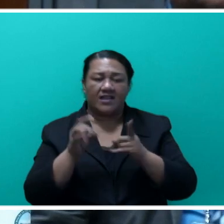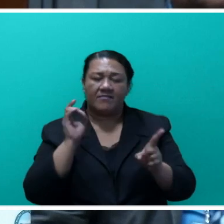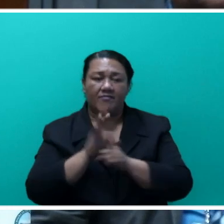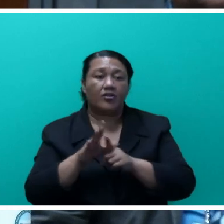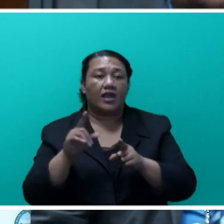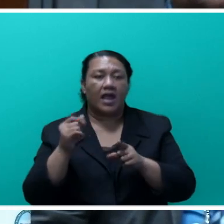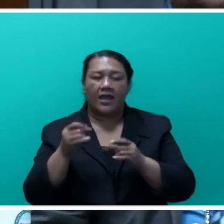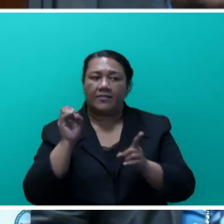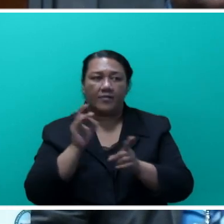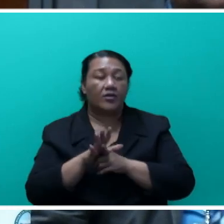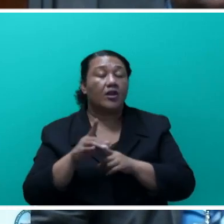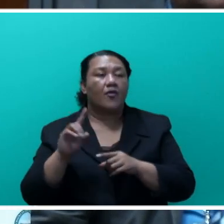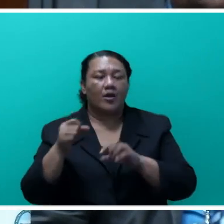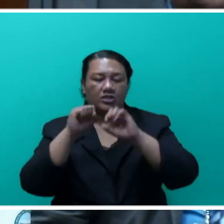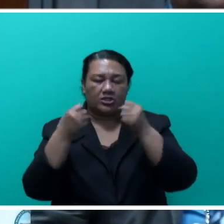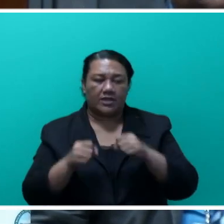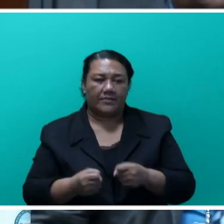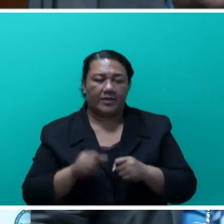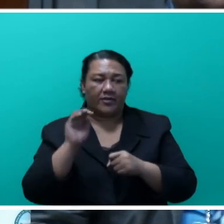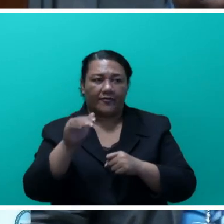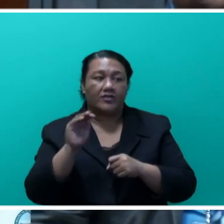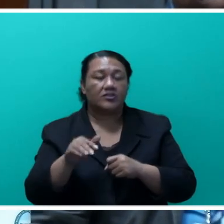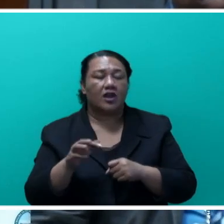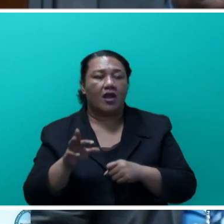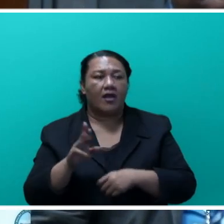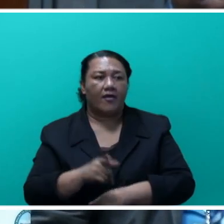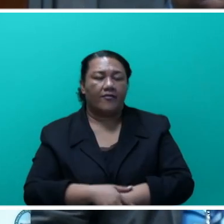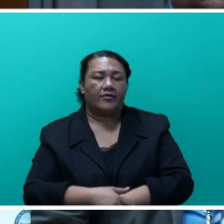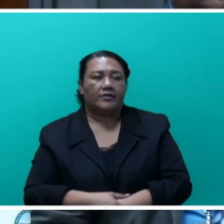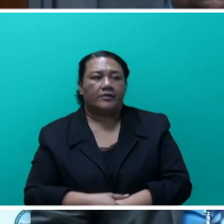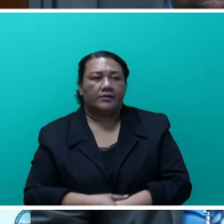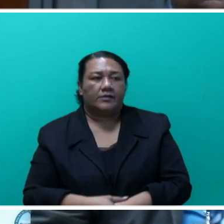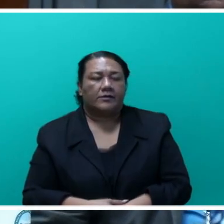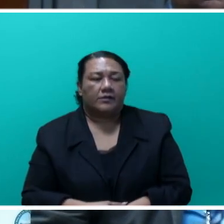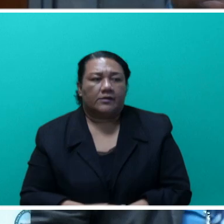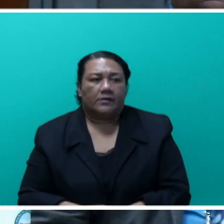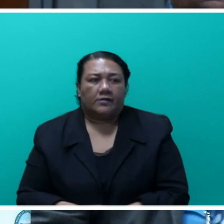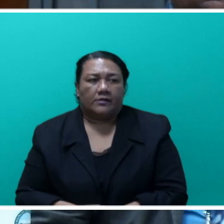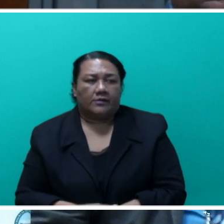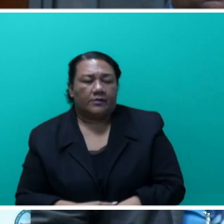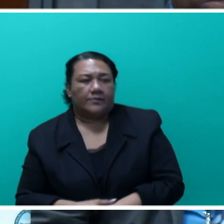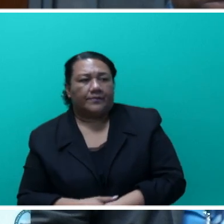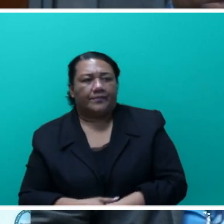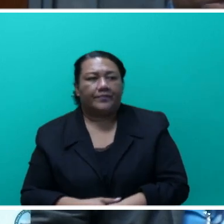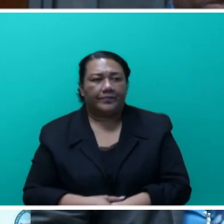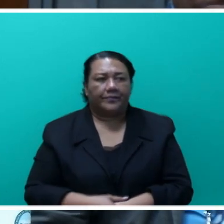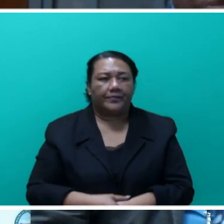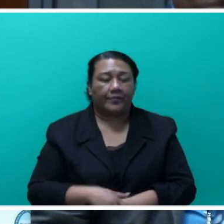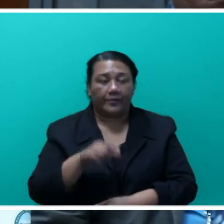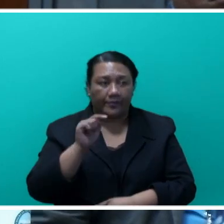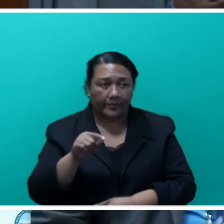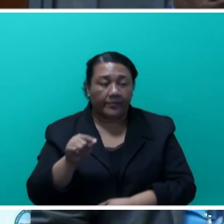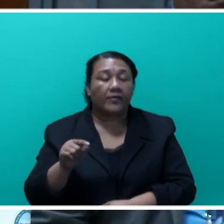also crucial in shaping the future of our housing sector. Mr. Speaker, sir, the Minister of Housing Phase 2 consultation